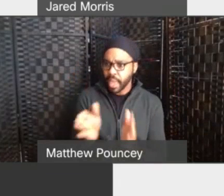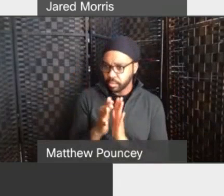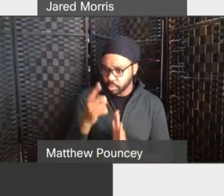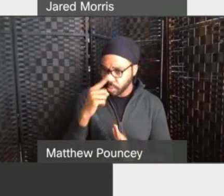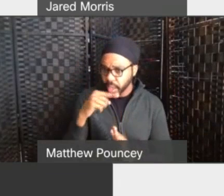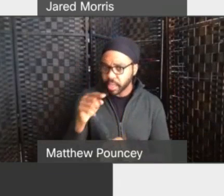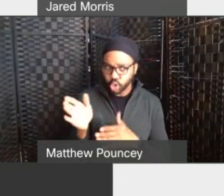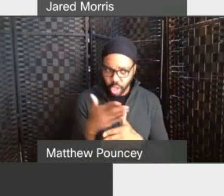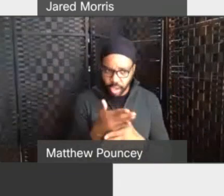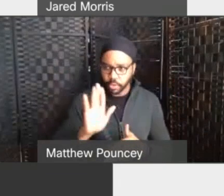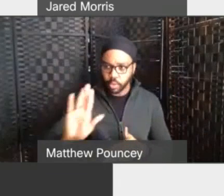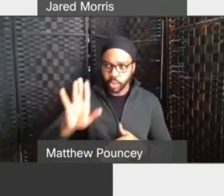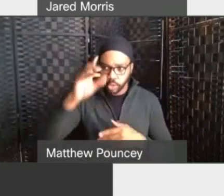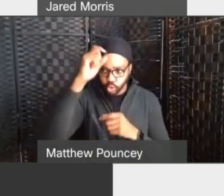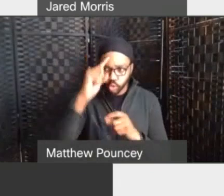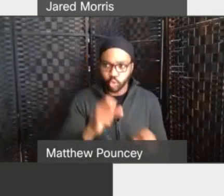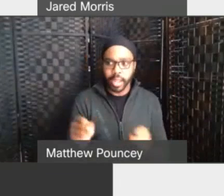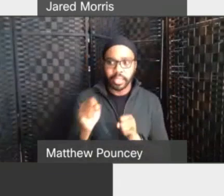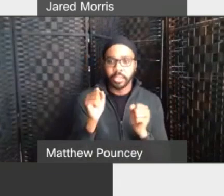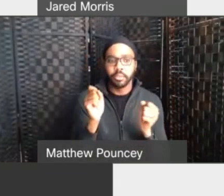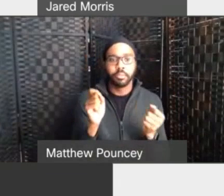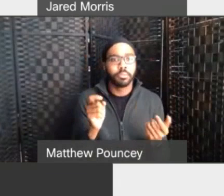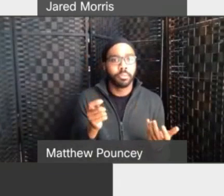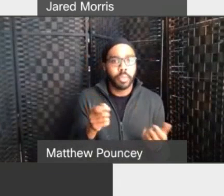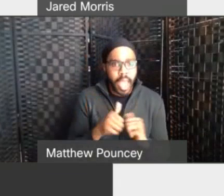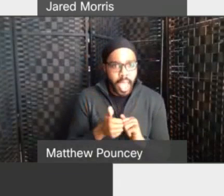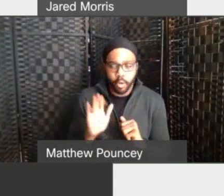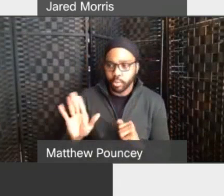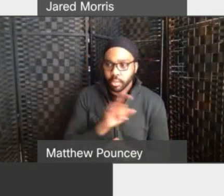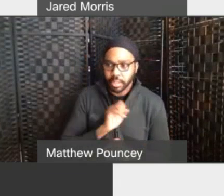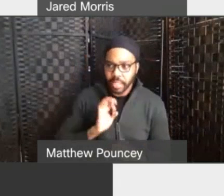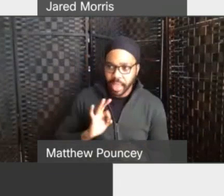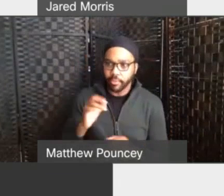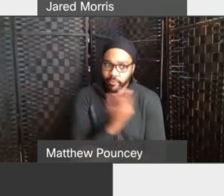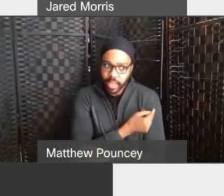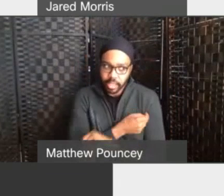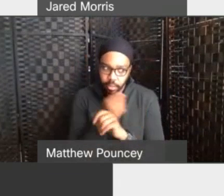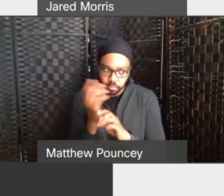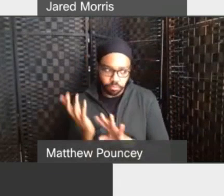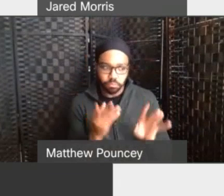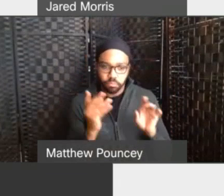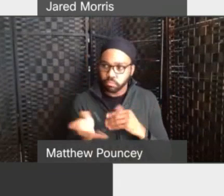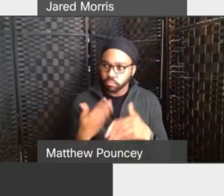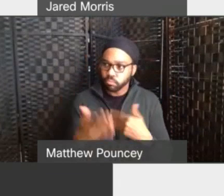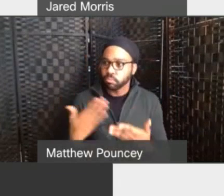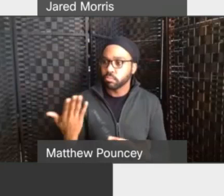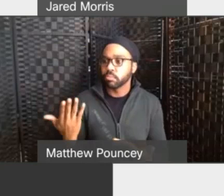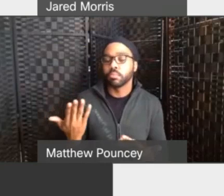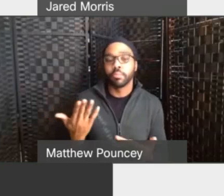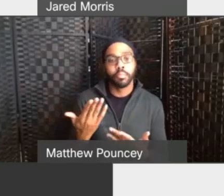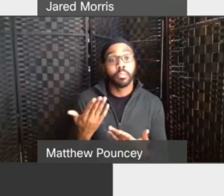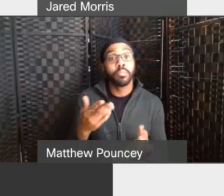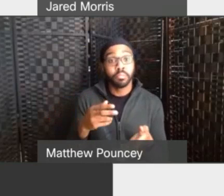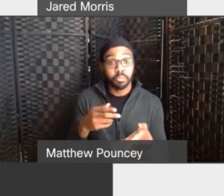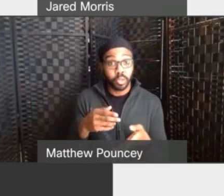the strategies they used for their staff to get vaccinated, so that the